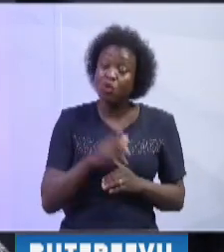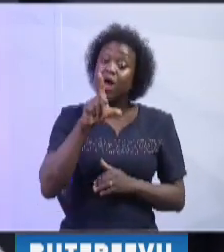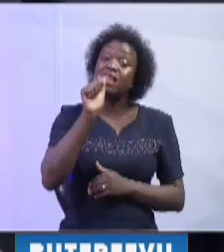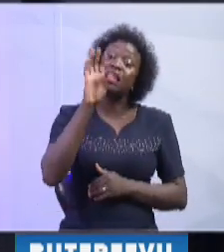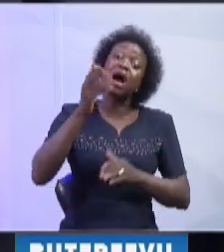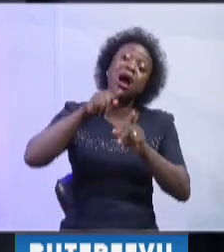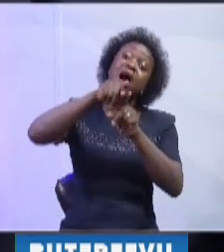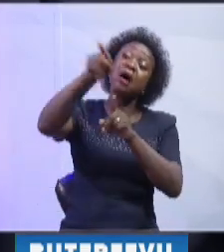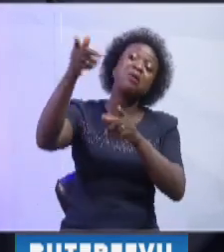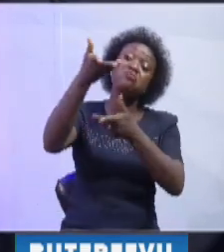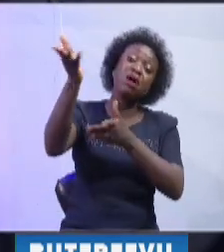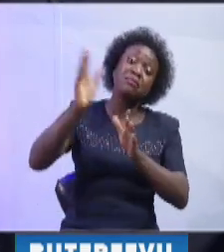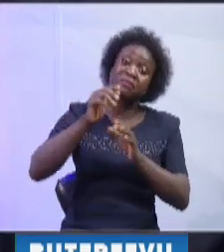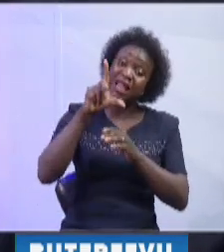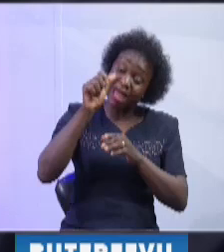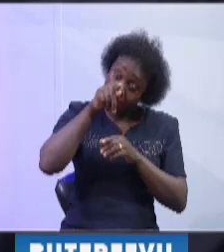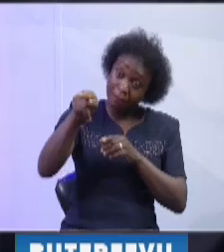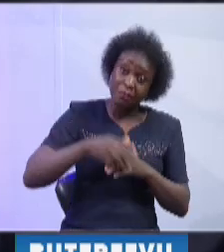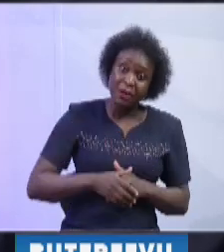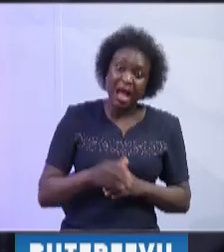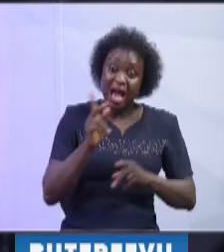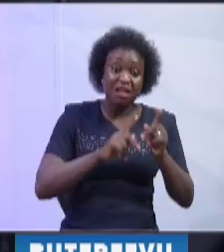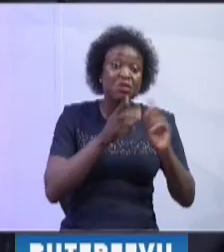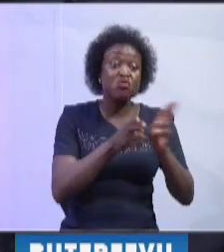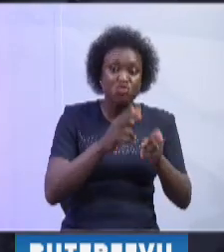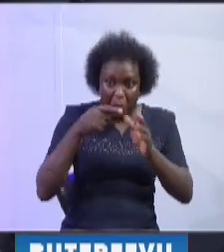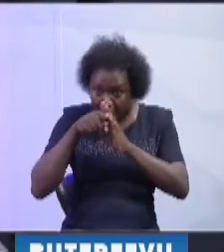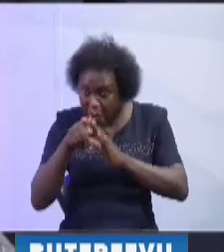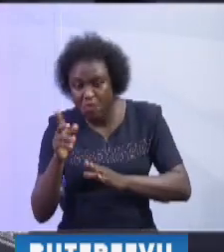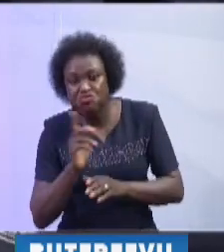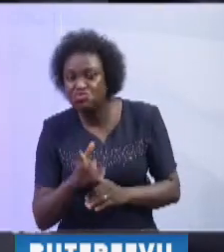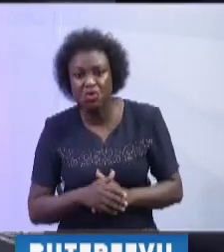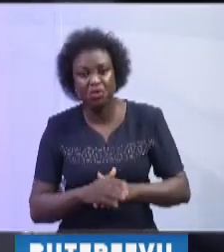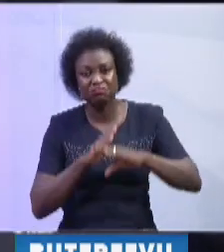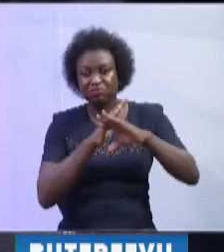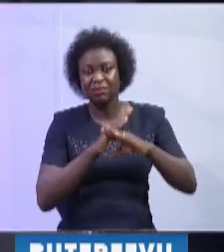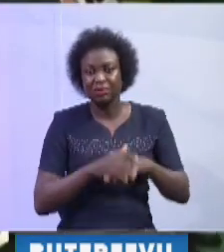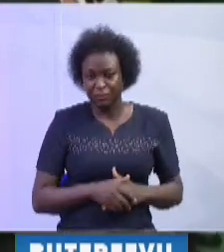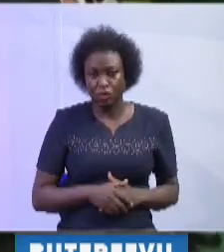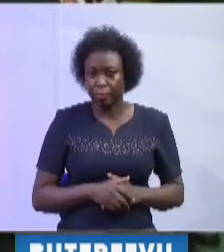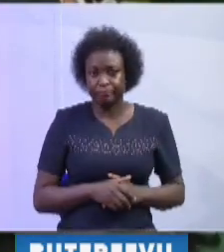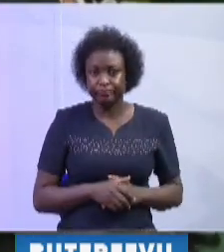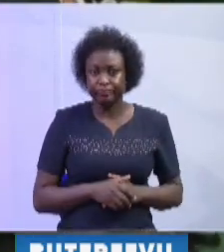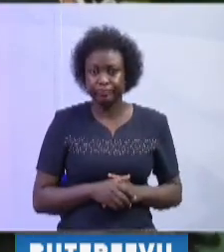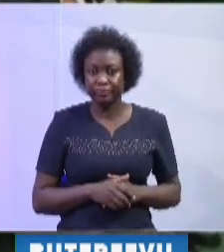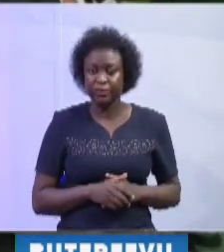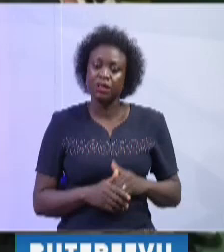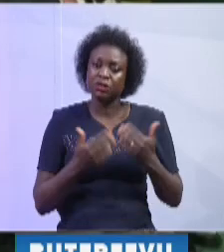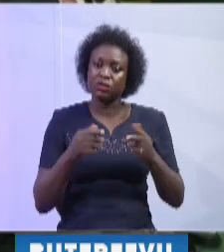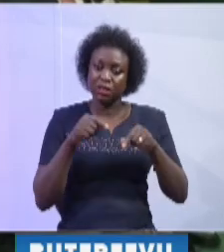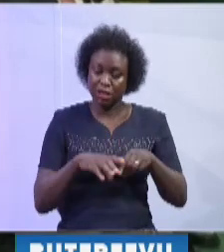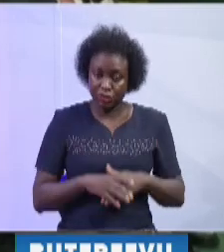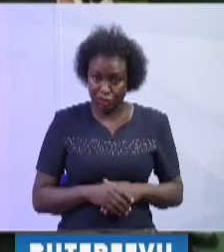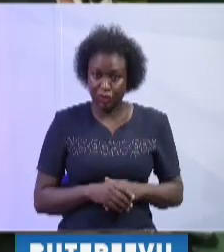eyo. Labu ezo tetukiriza na muntu wa bulijjo kuyingirayo kubanga bintu biri sophisticated nnyo. Kati olwaleero amyuka